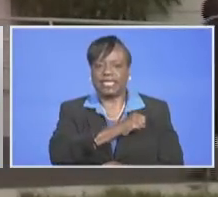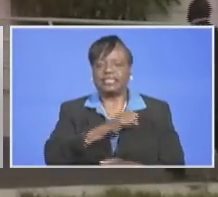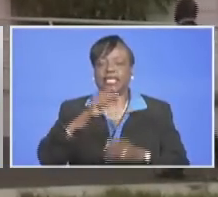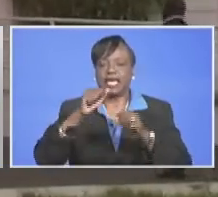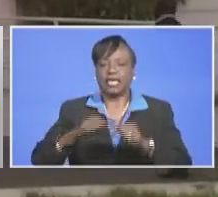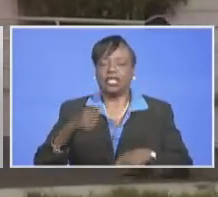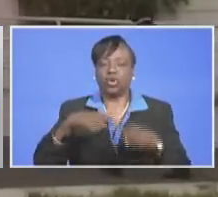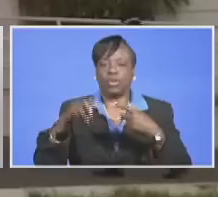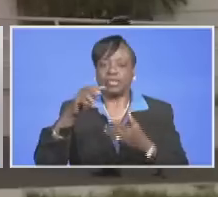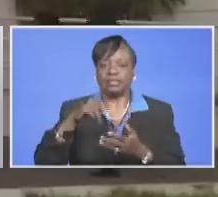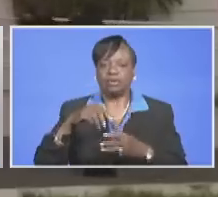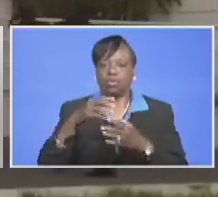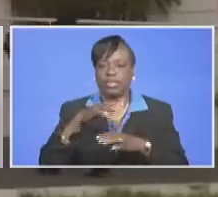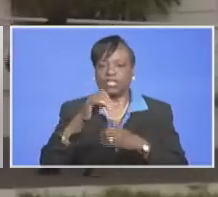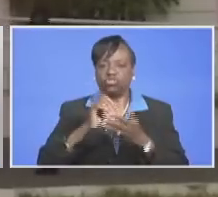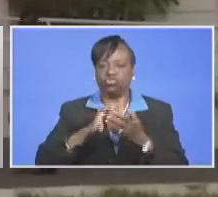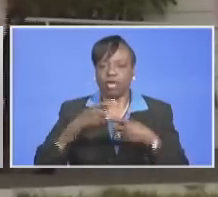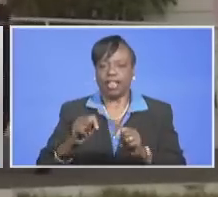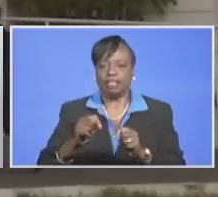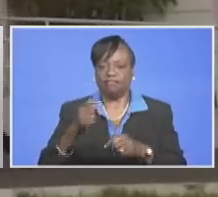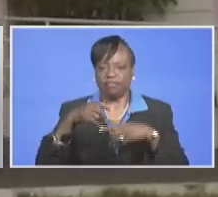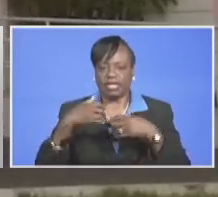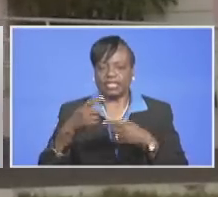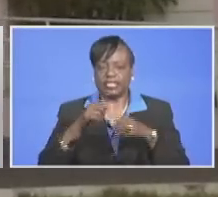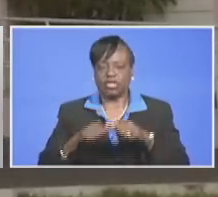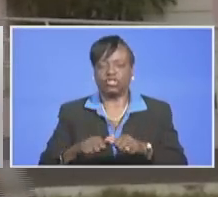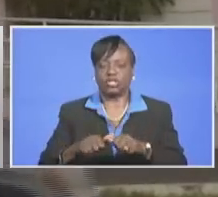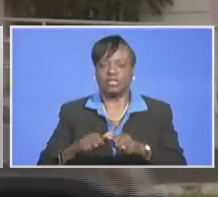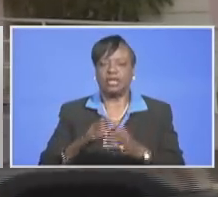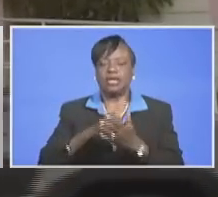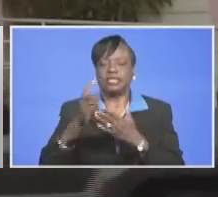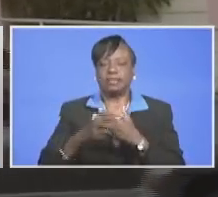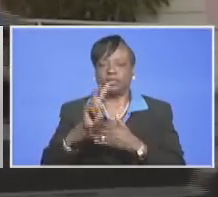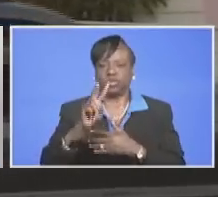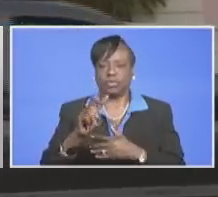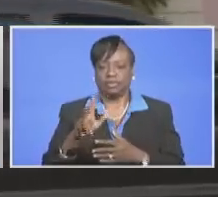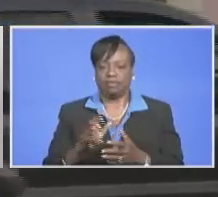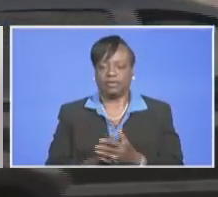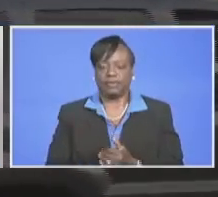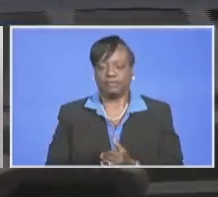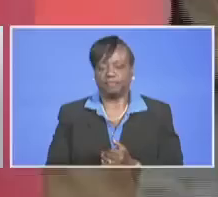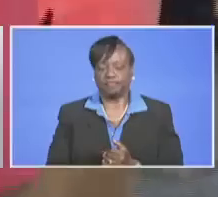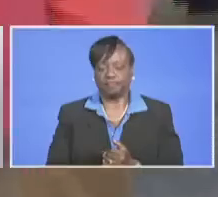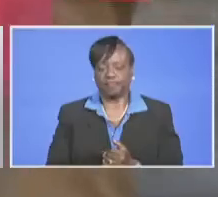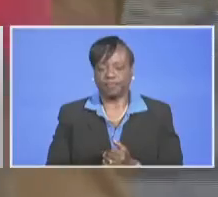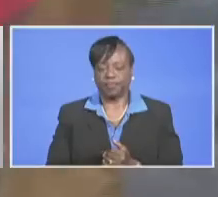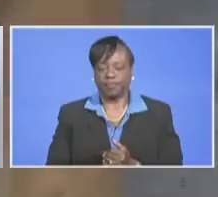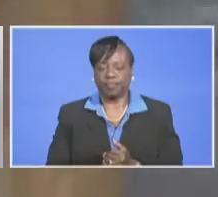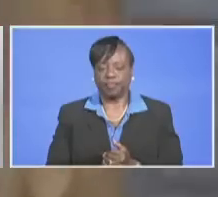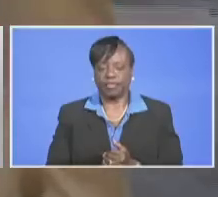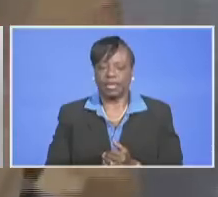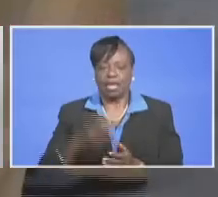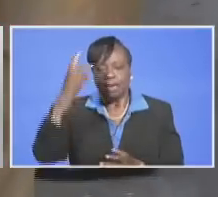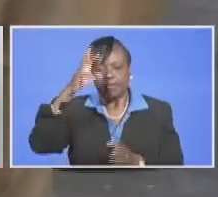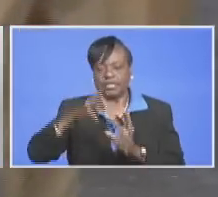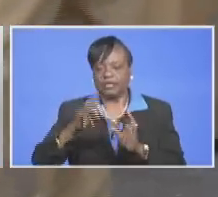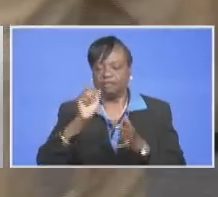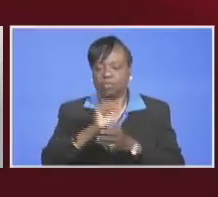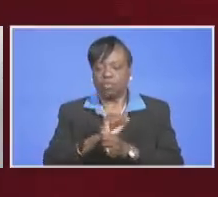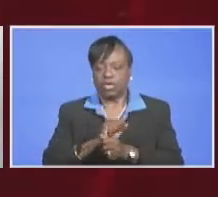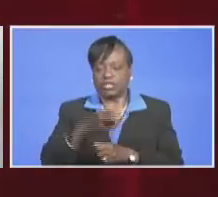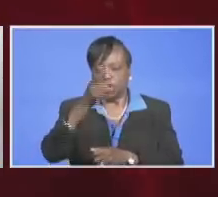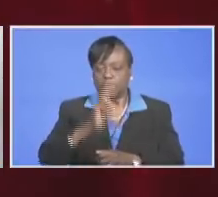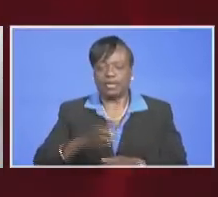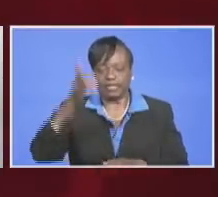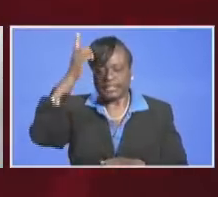when the trial resumes on September 3rd. LaDon Davis, ZNS Network News. Minister of Works, the Honorable